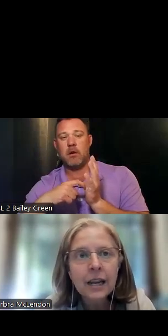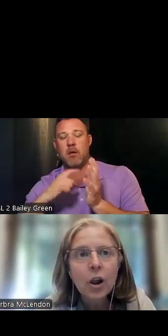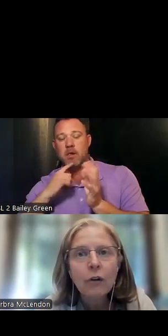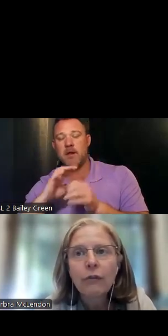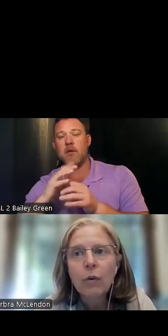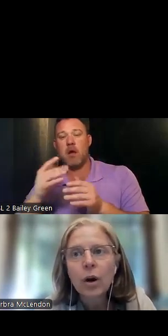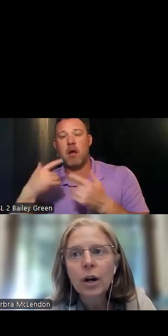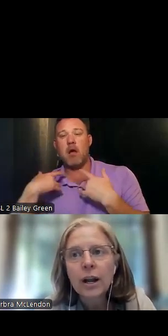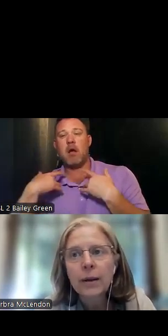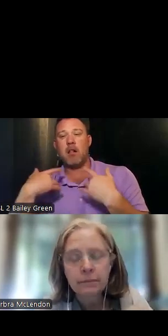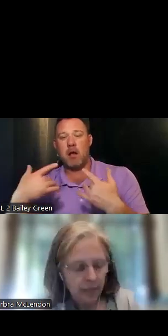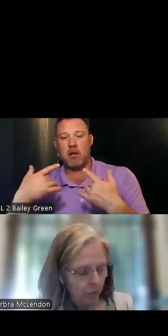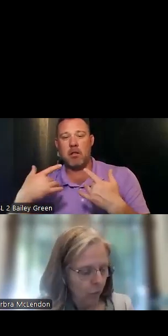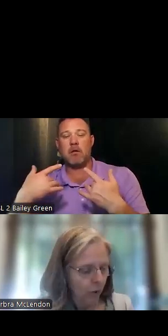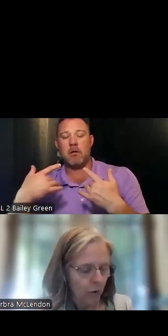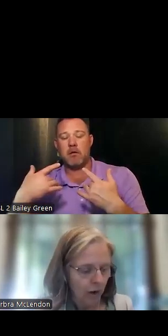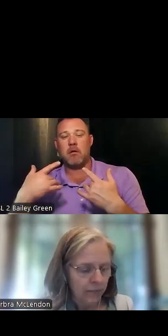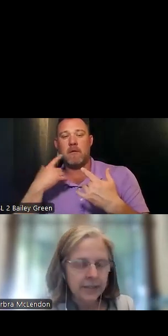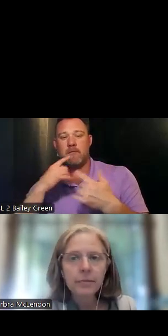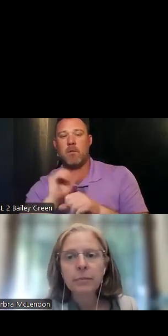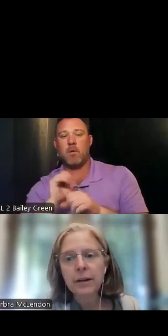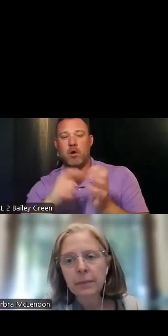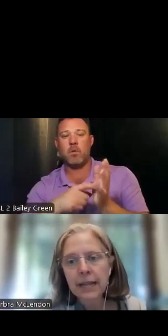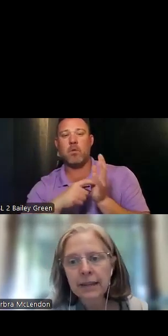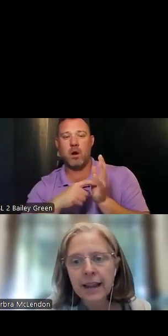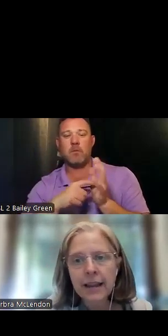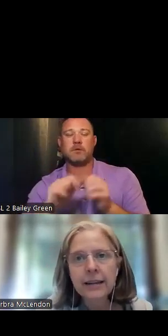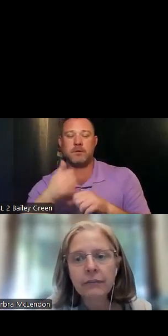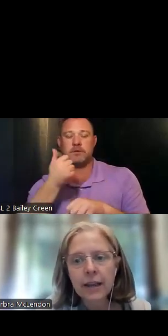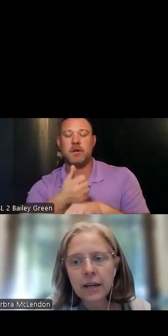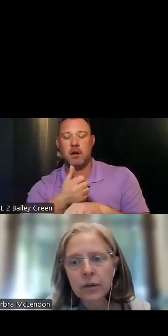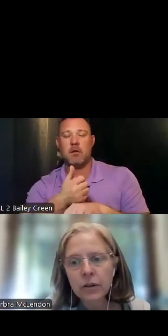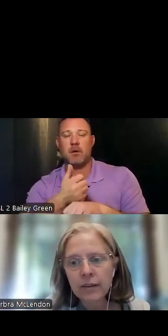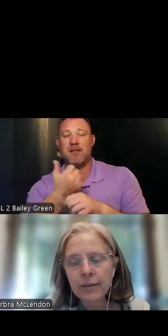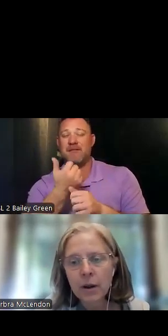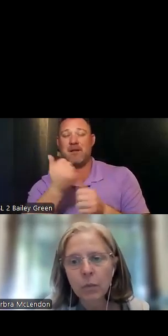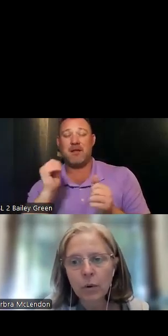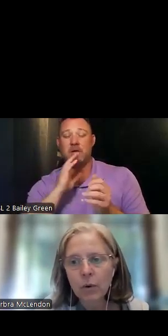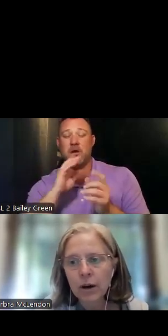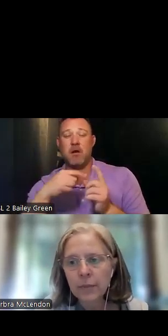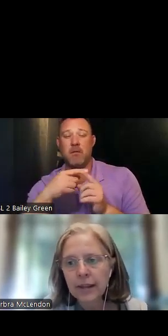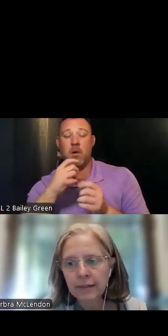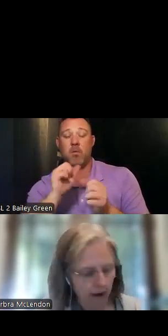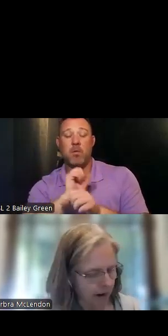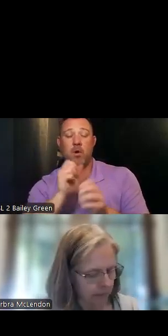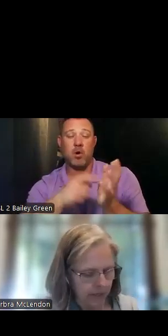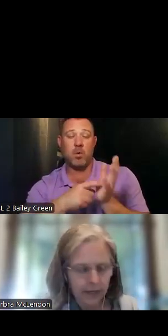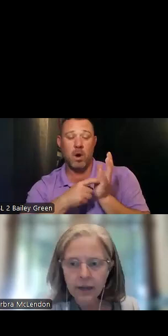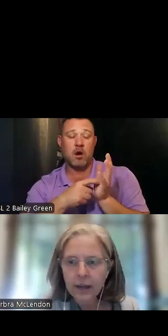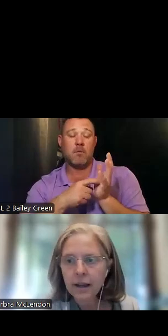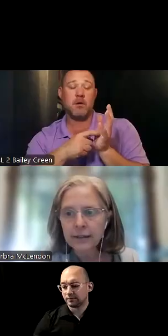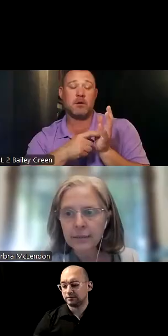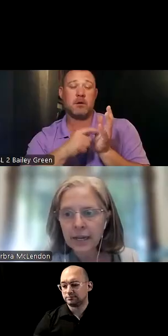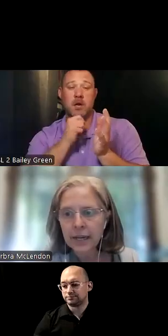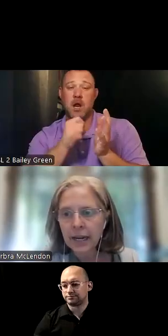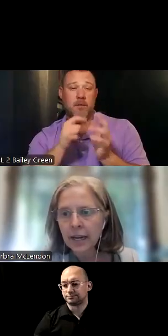likely for work requirements to be put in place. And if anyone talks about work requirements as not being